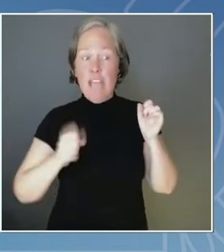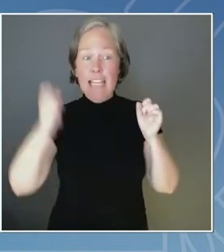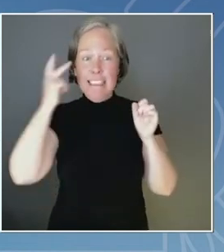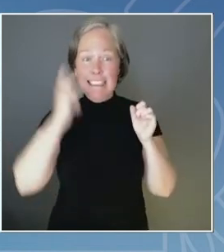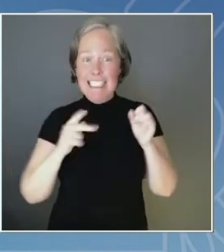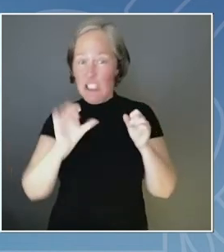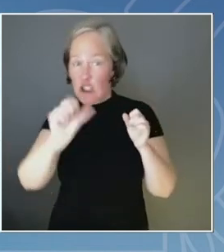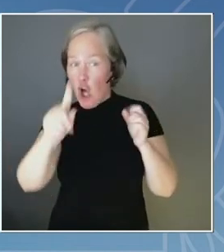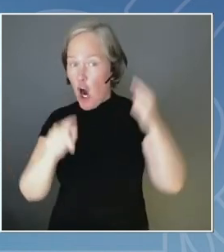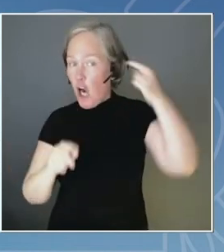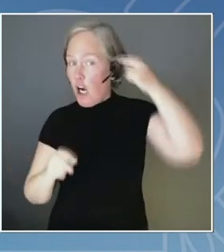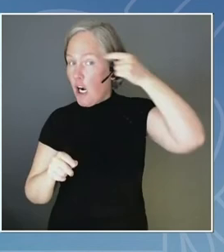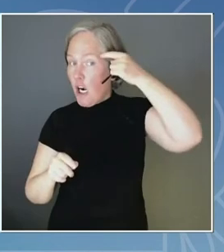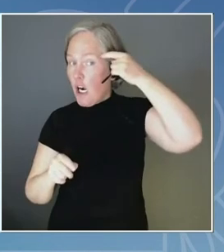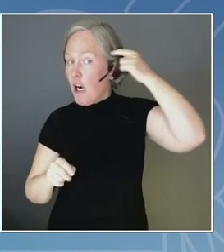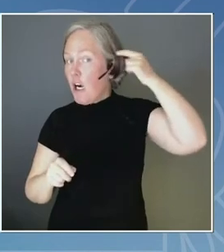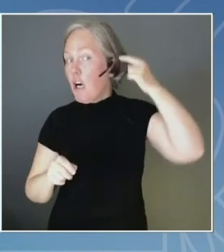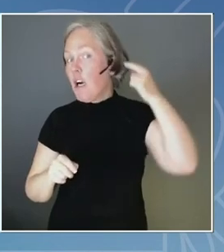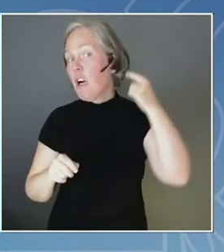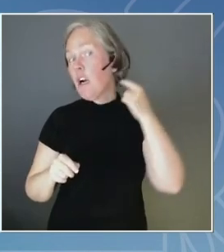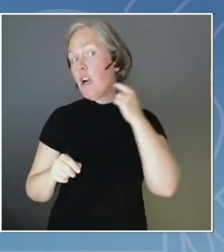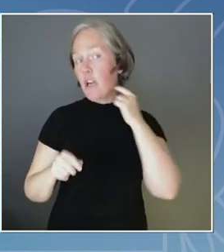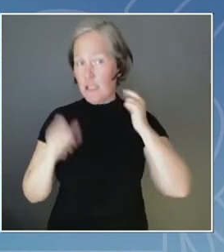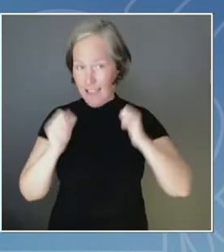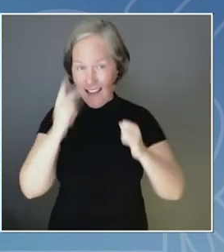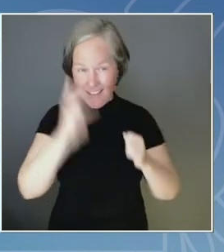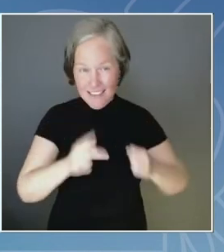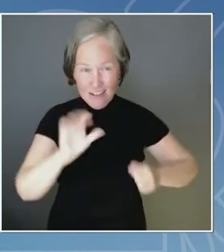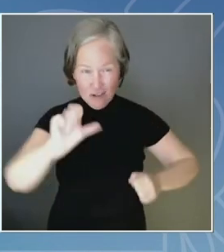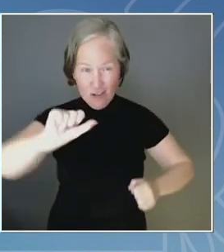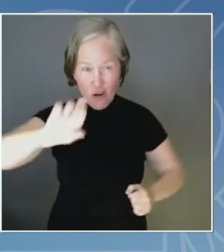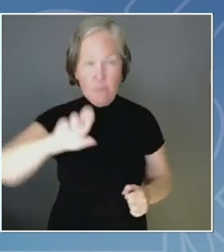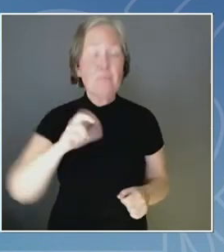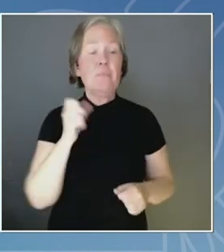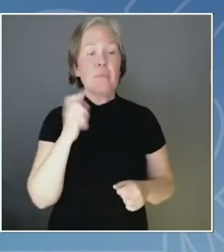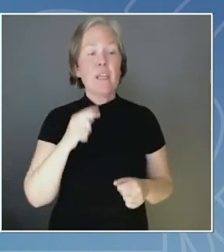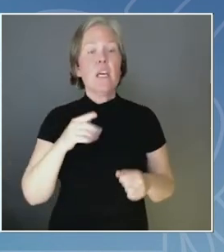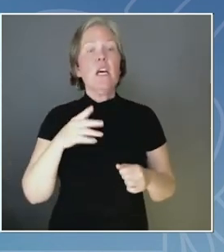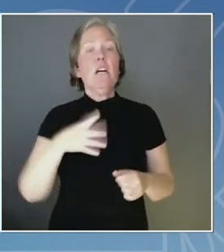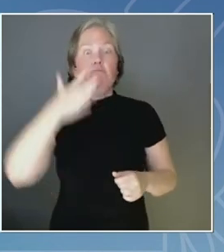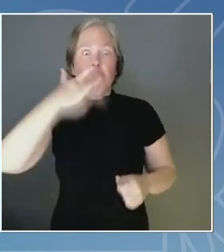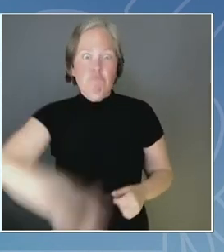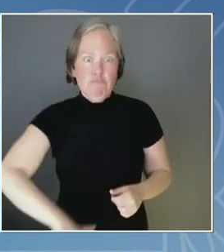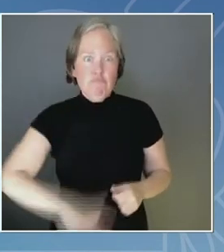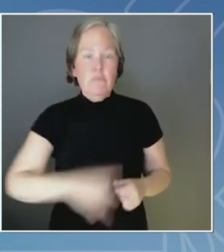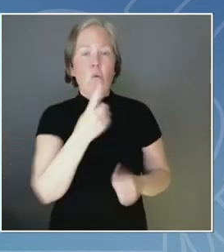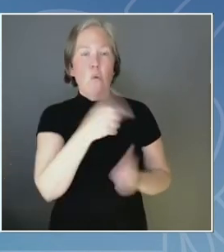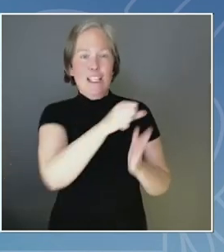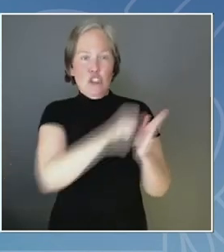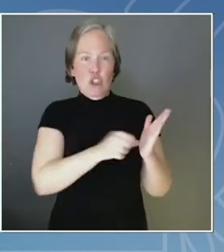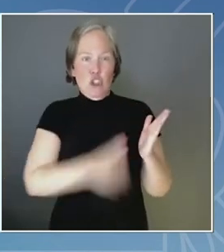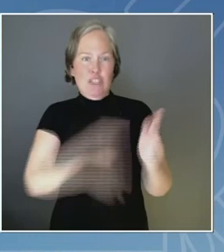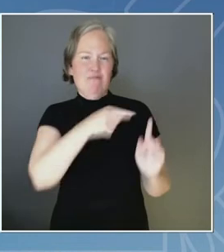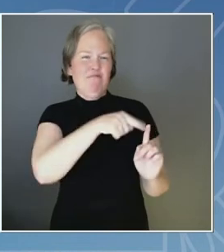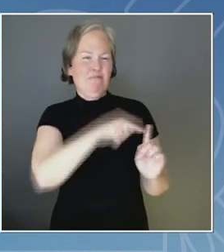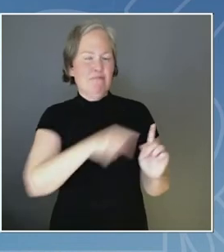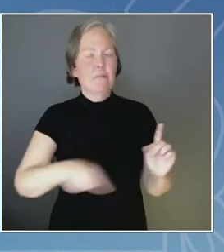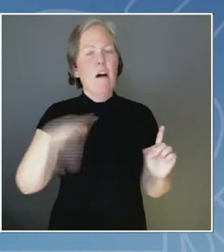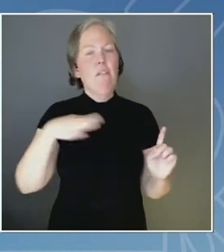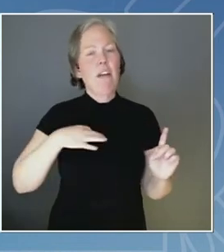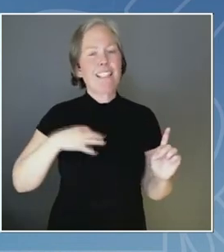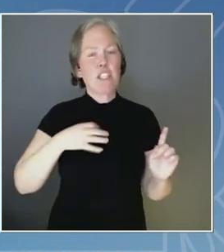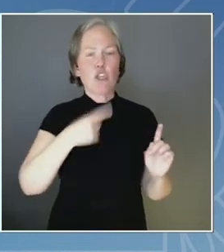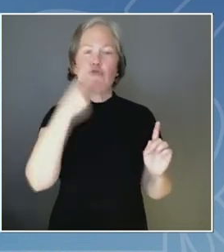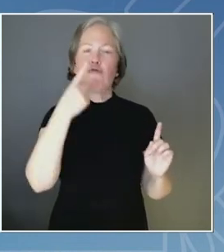down the side of my left face. And fortunately, there was a volunteer Red Cross surgeon in the camp who operated on my mom